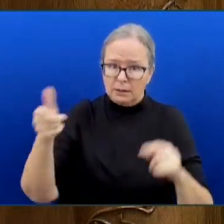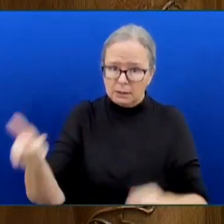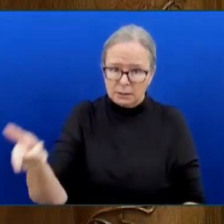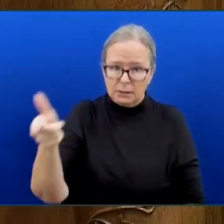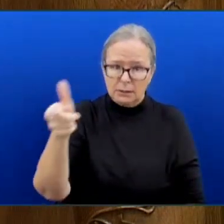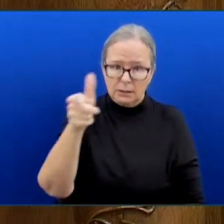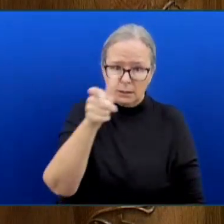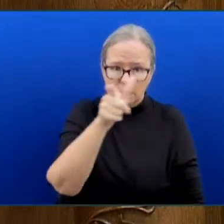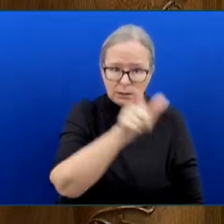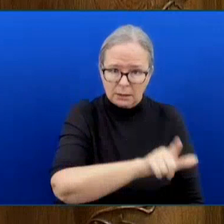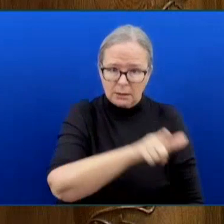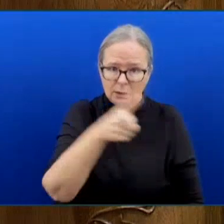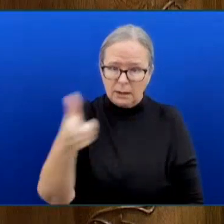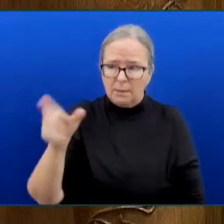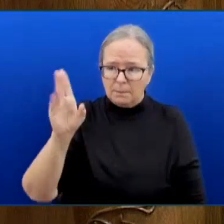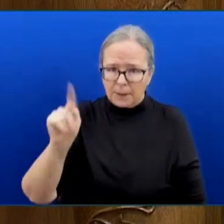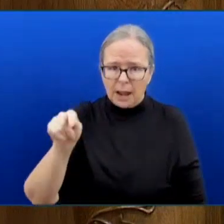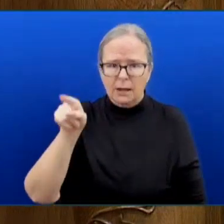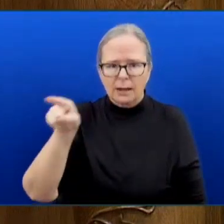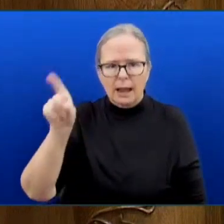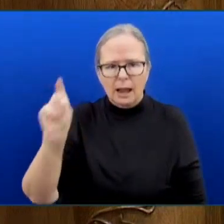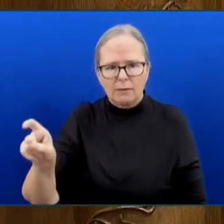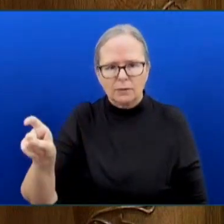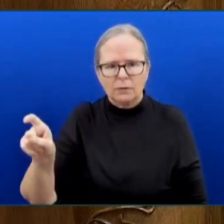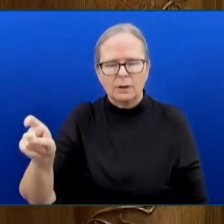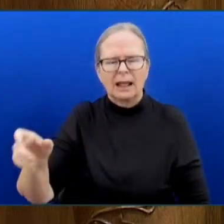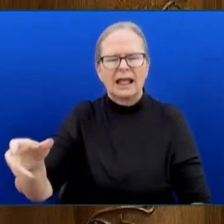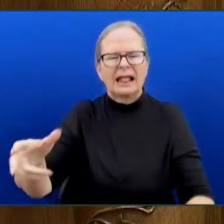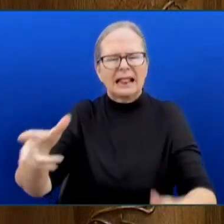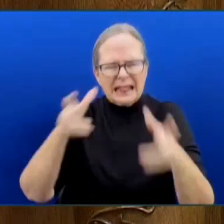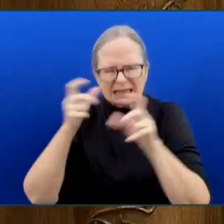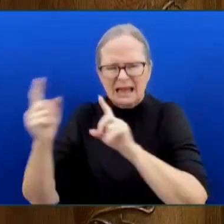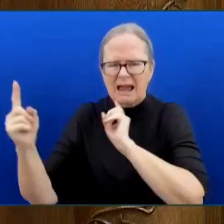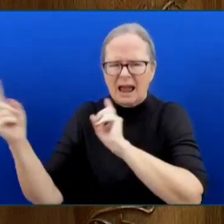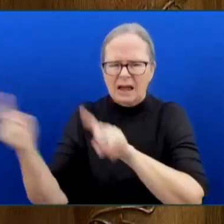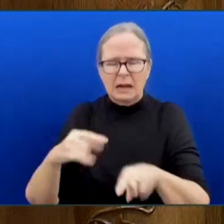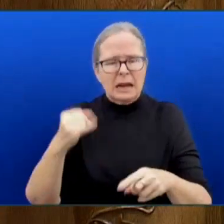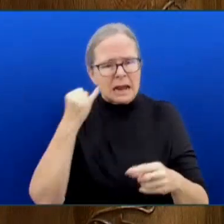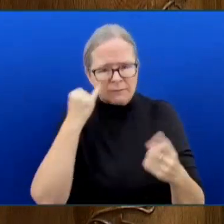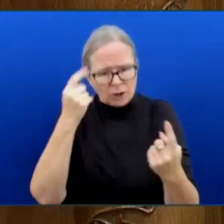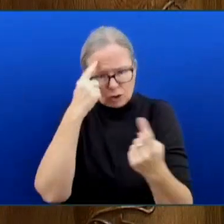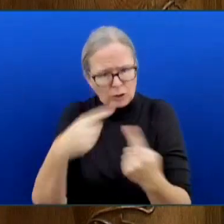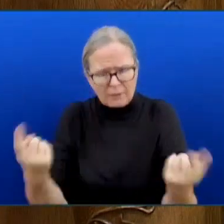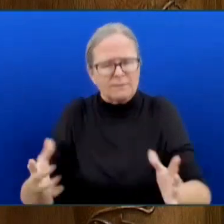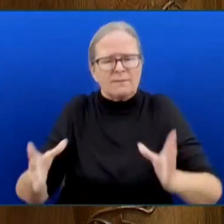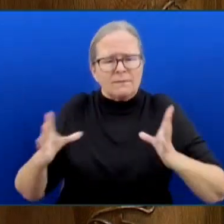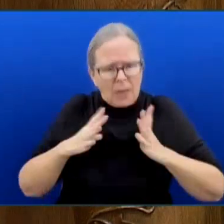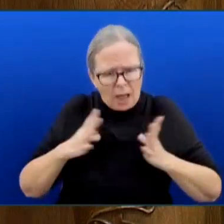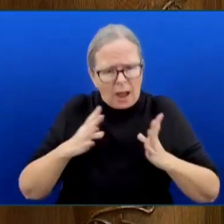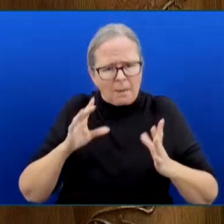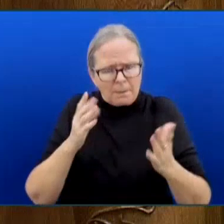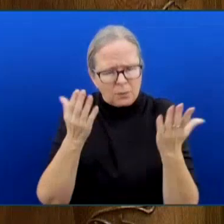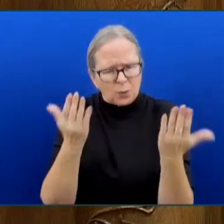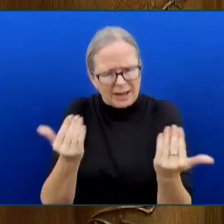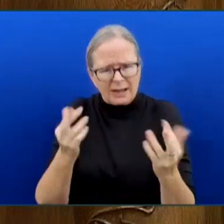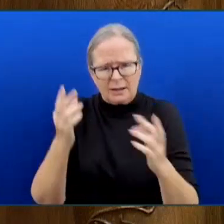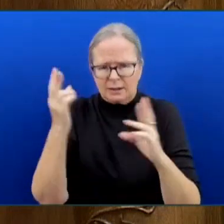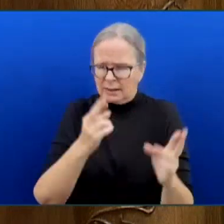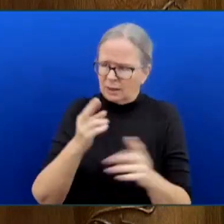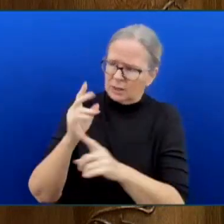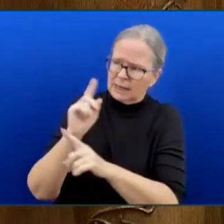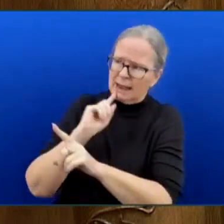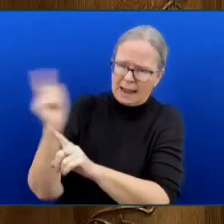you will disagree with the answer, no doubt about it. But let's have the courtesy to listen to that, please. Member for Kootenay